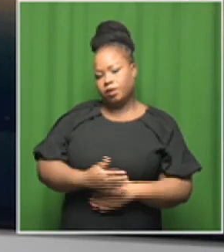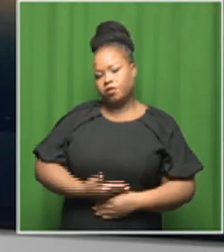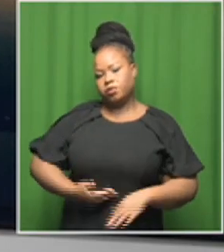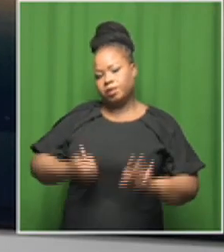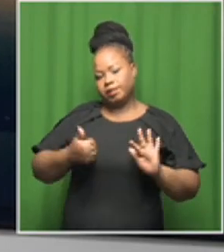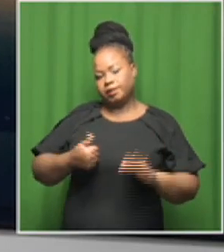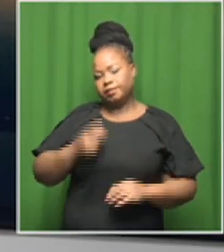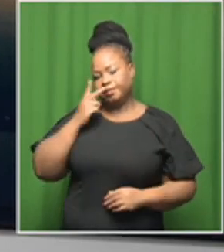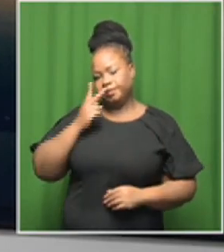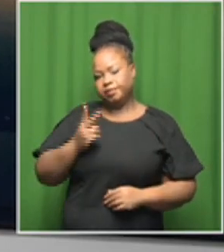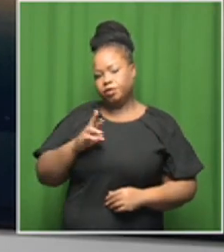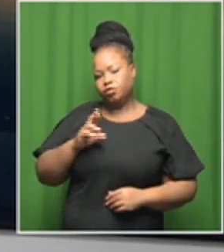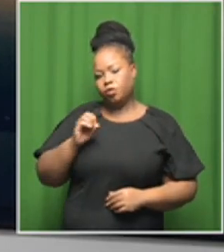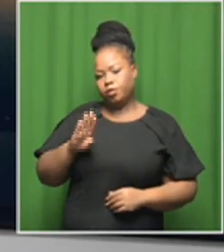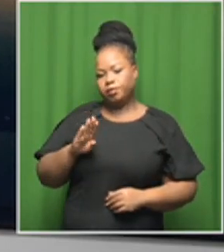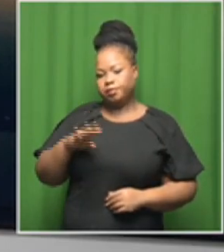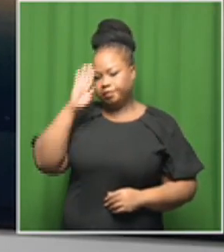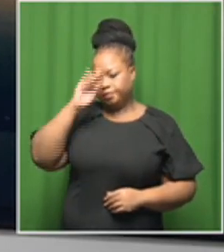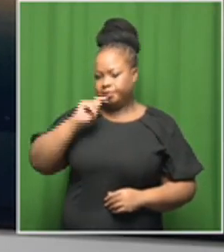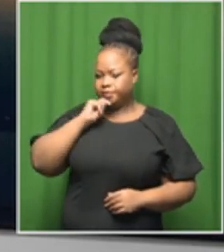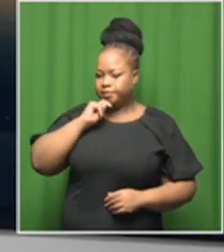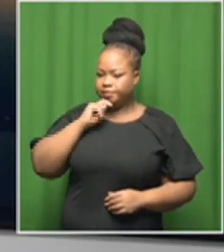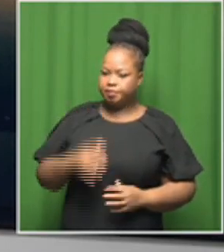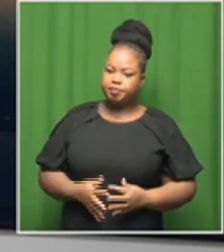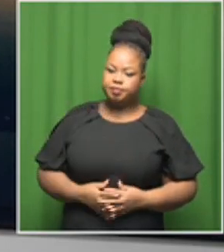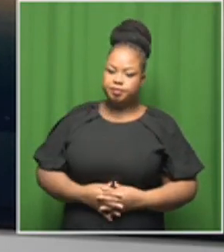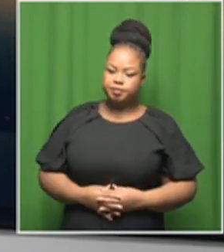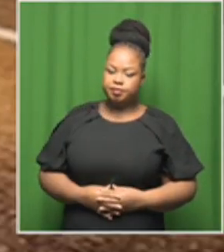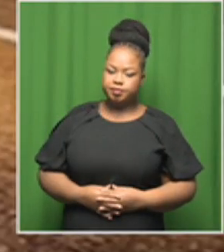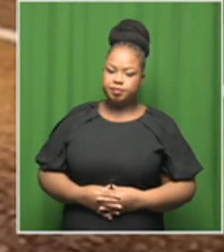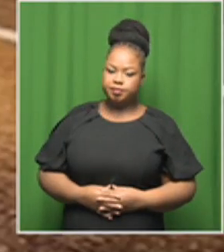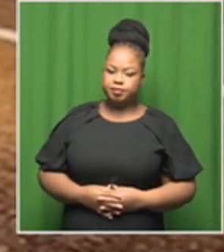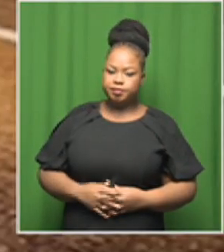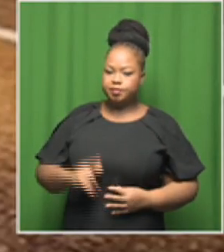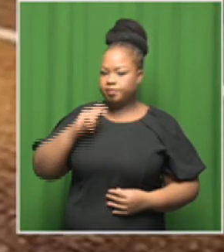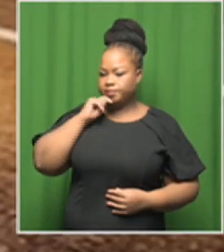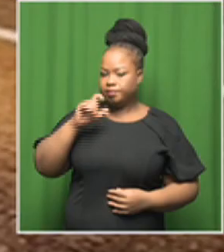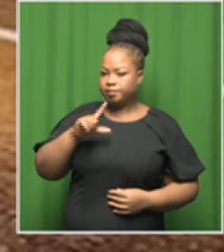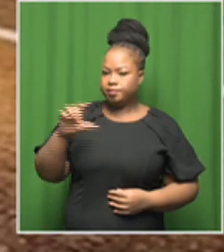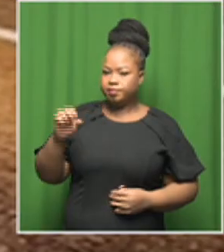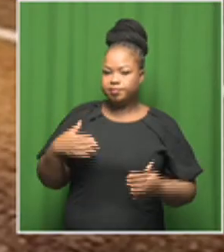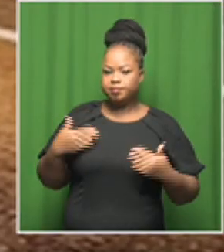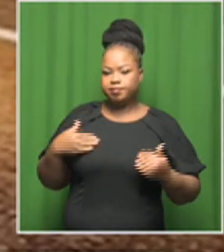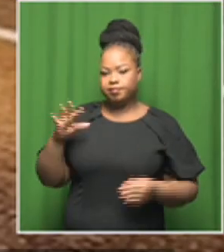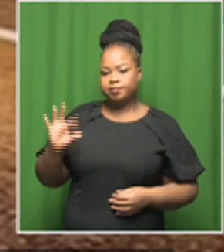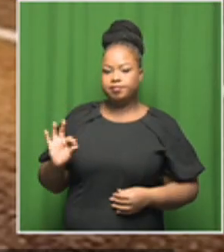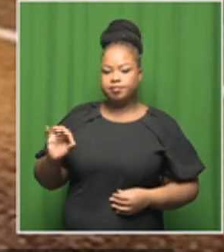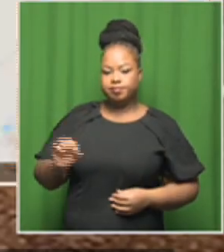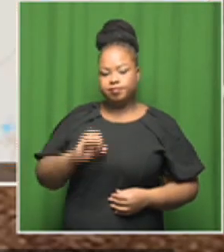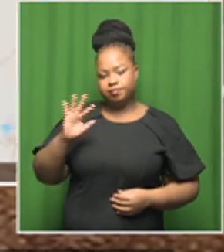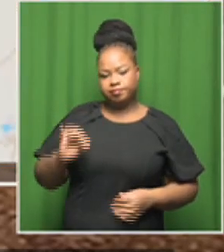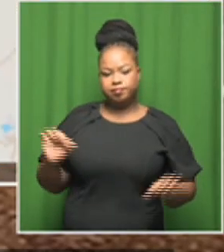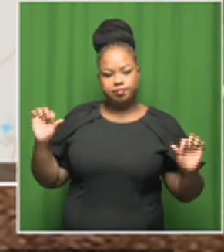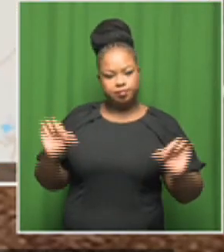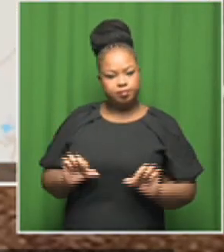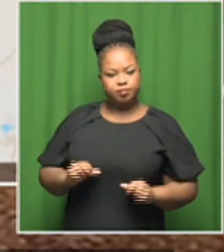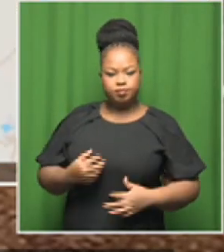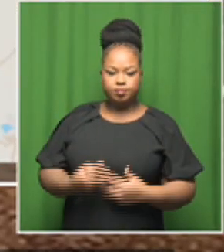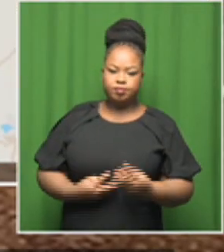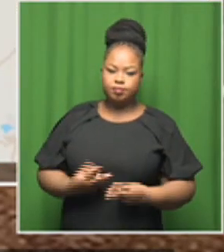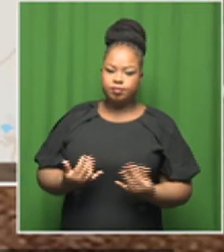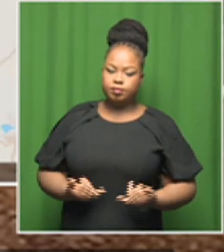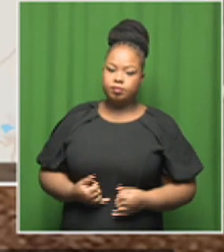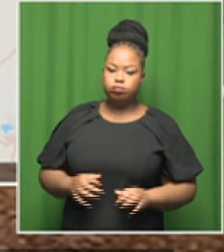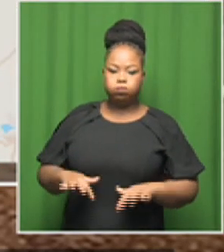Let's check in with Rob on this Monday morning. Rob, good morning to you. Yeah, good morning to you, Leanne. Happy Monday. South Africa back to work Monday, right? A lot